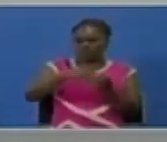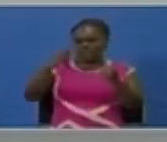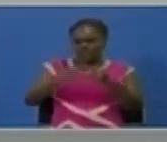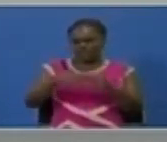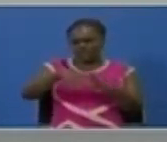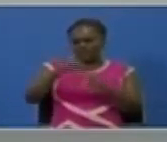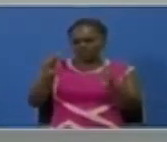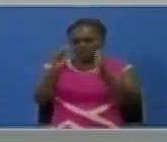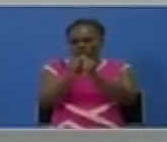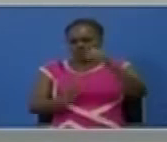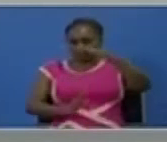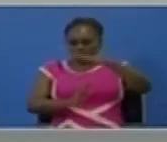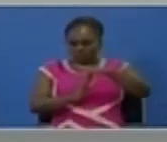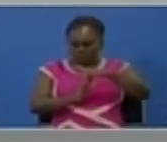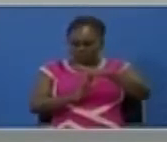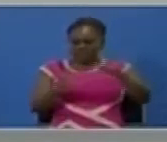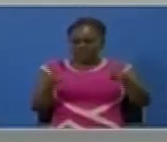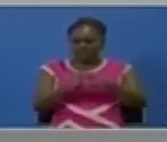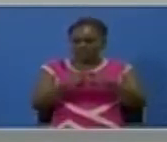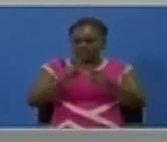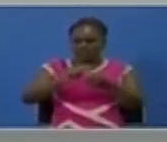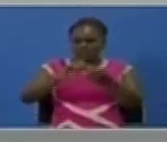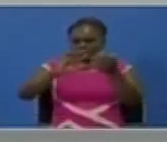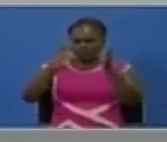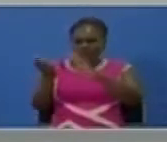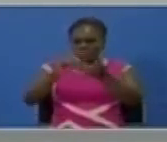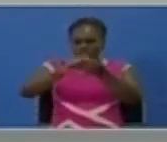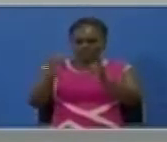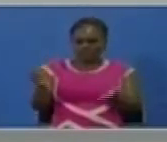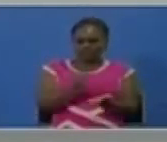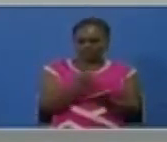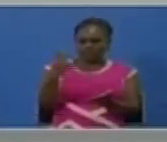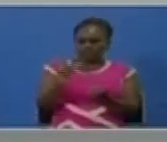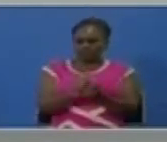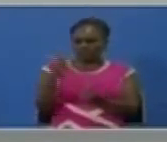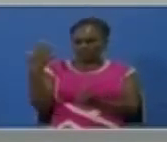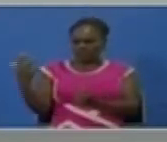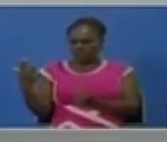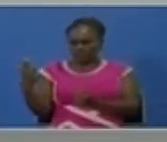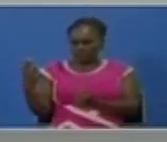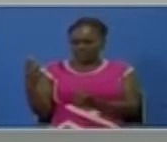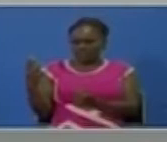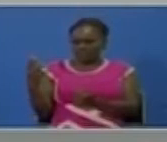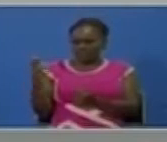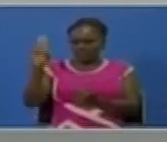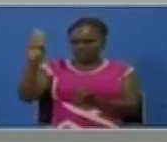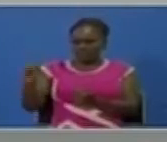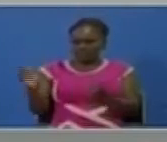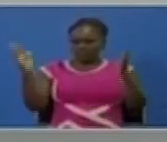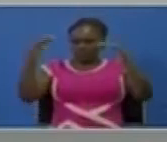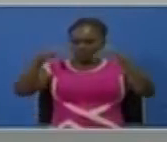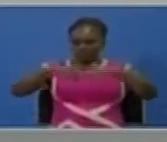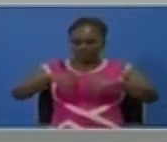10 emitters. The agreement on climate change was adopted in December of 2015 at the 21st UN Climate Change Conference,